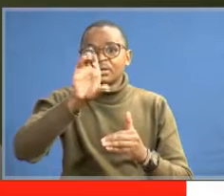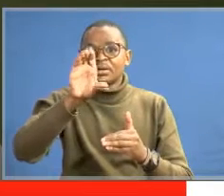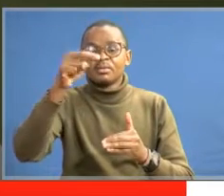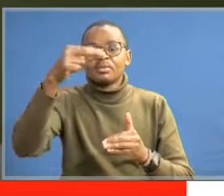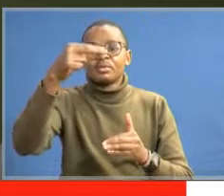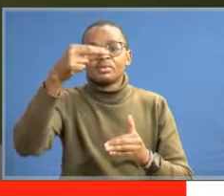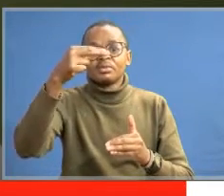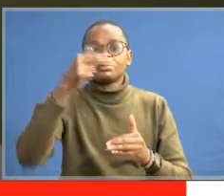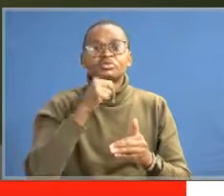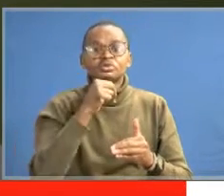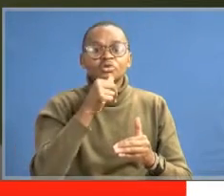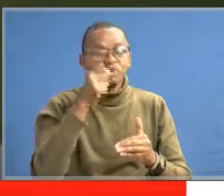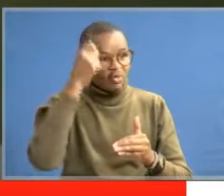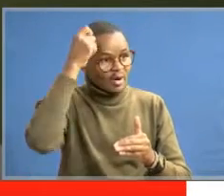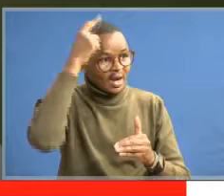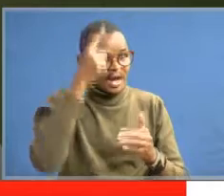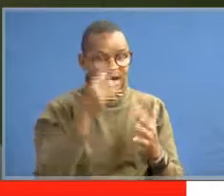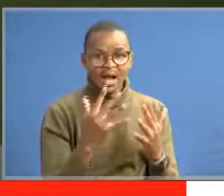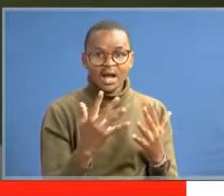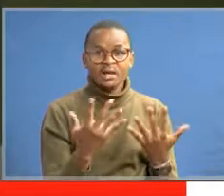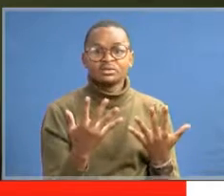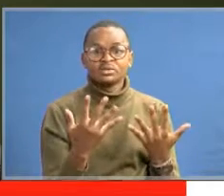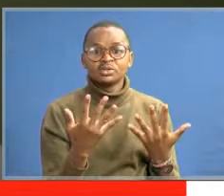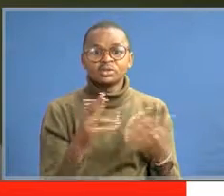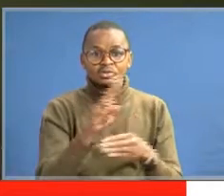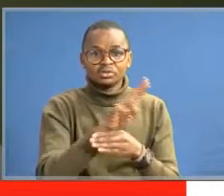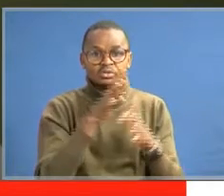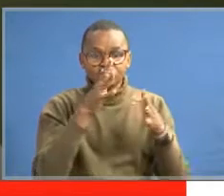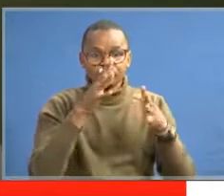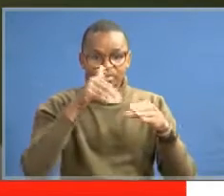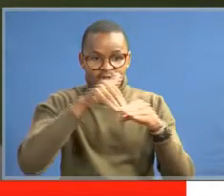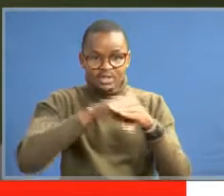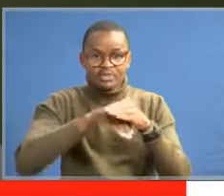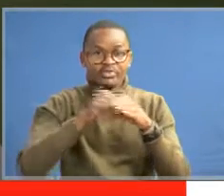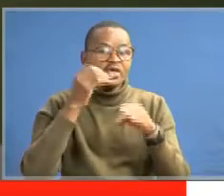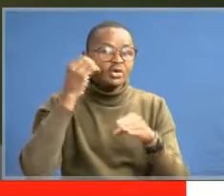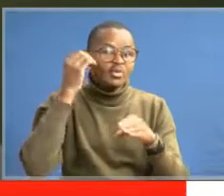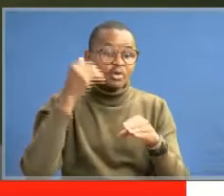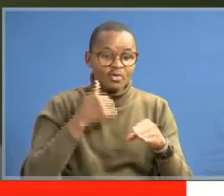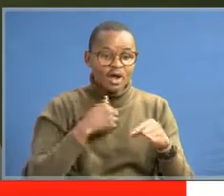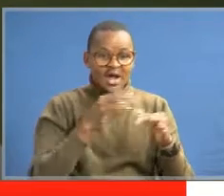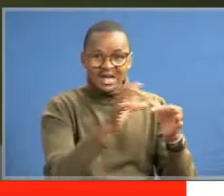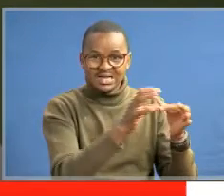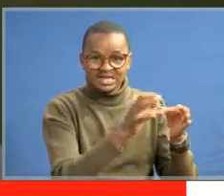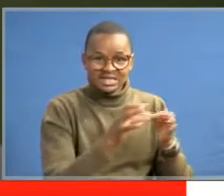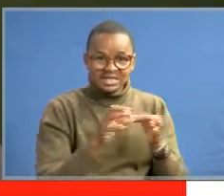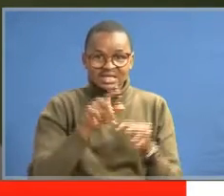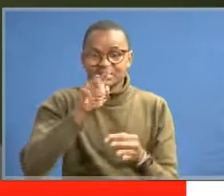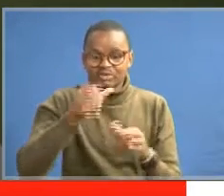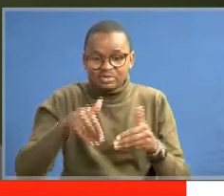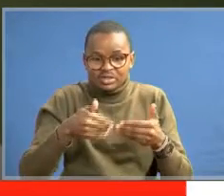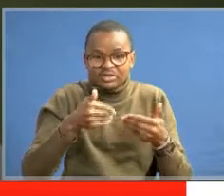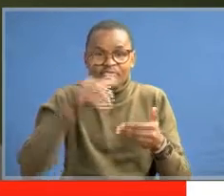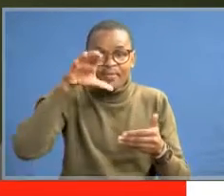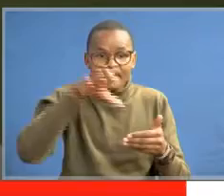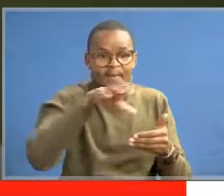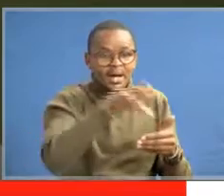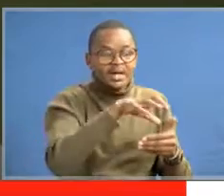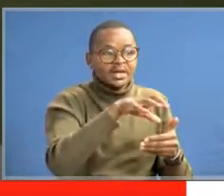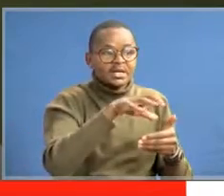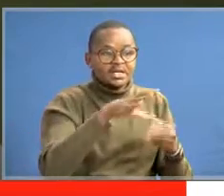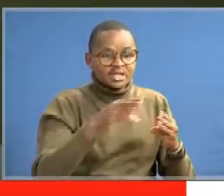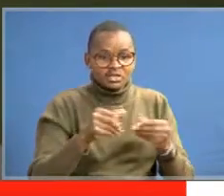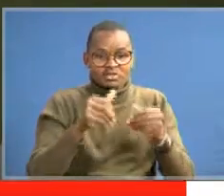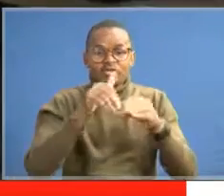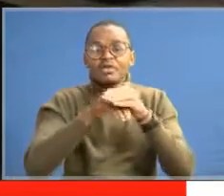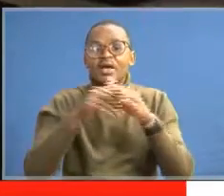that slowly we're trying to understand how consumers can use it in their homes to how corporates can use it to give marketing solutions in